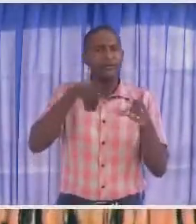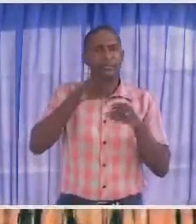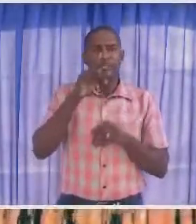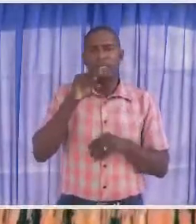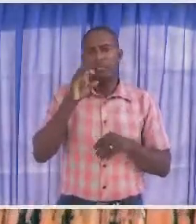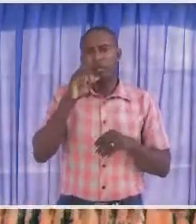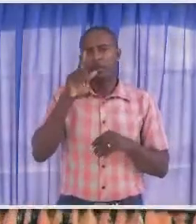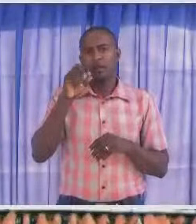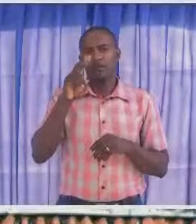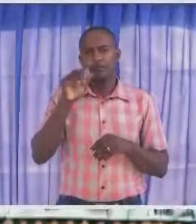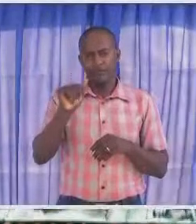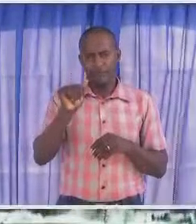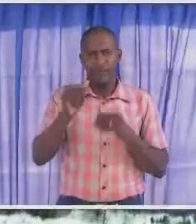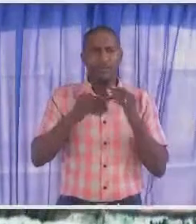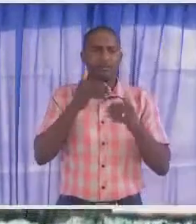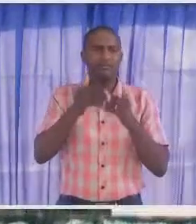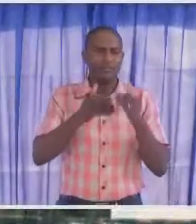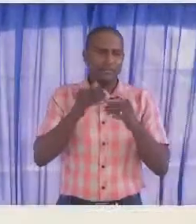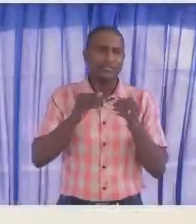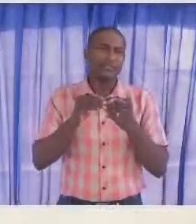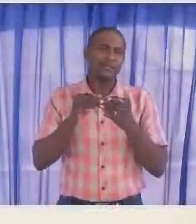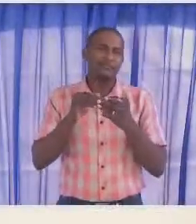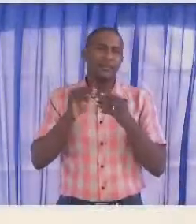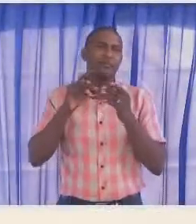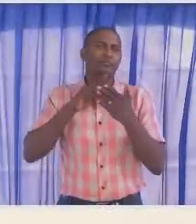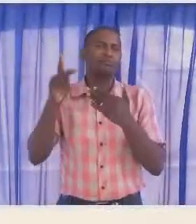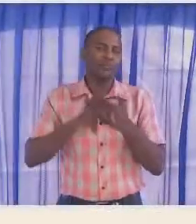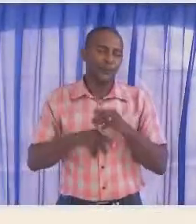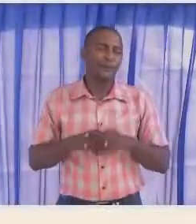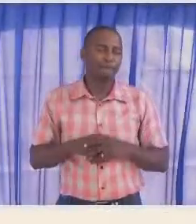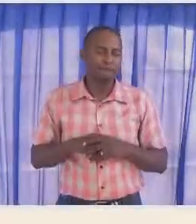Management program here at the Knockalva Polytechnic College.